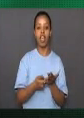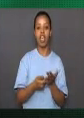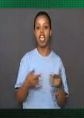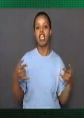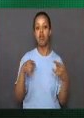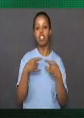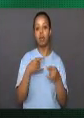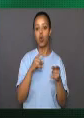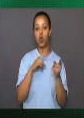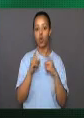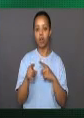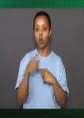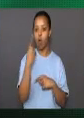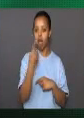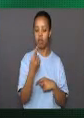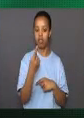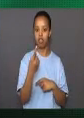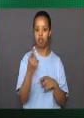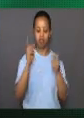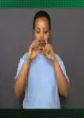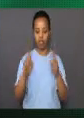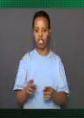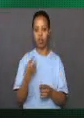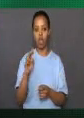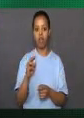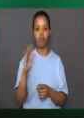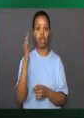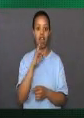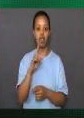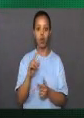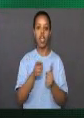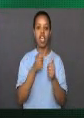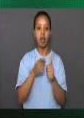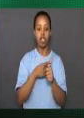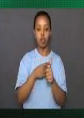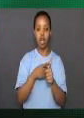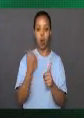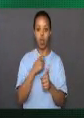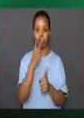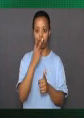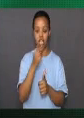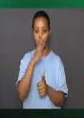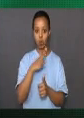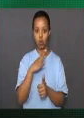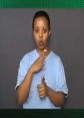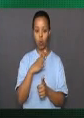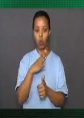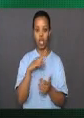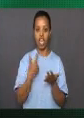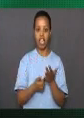just one trait or feature. The first person to experiment